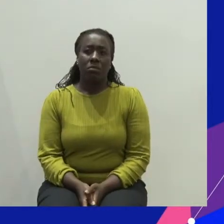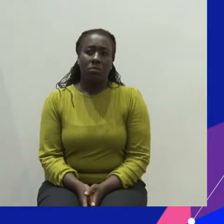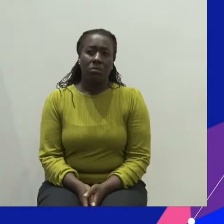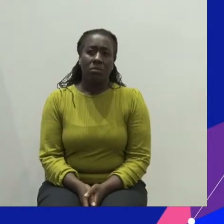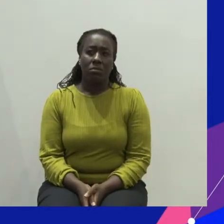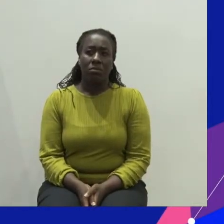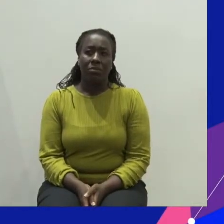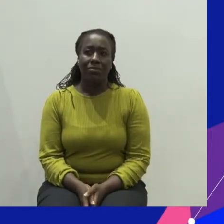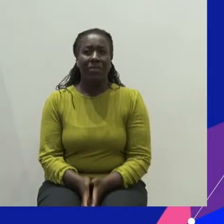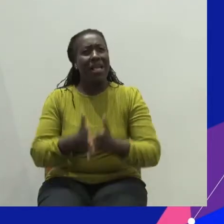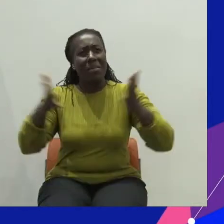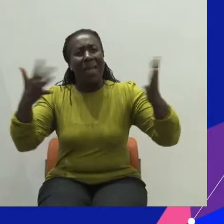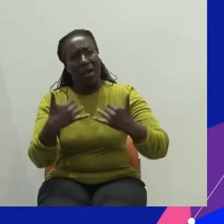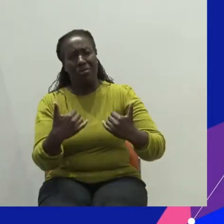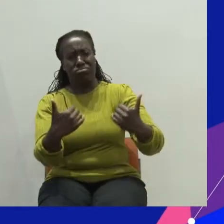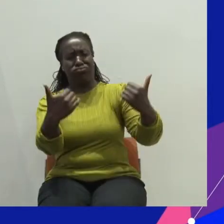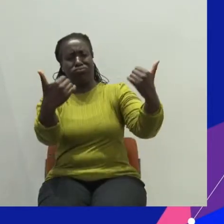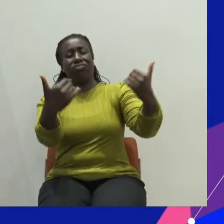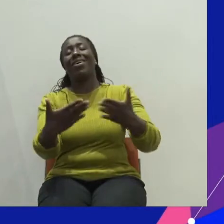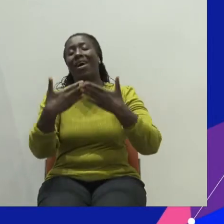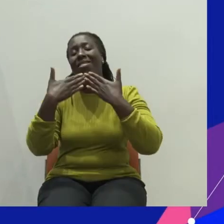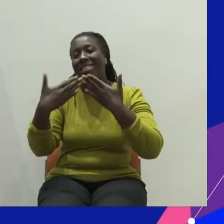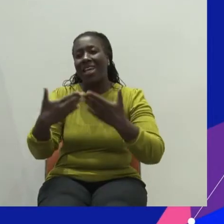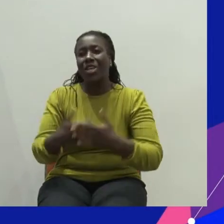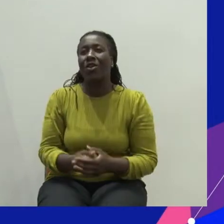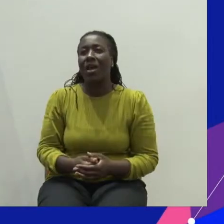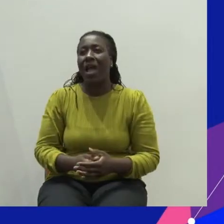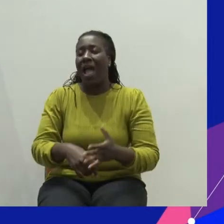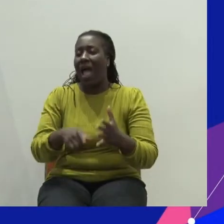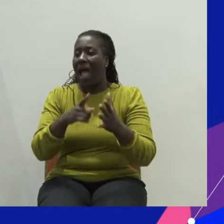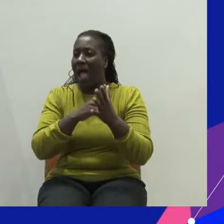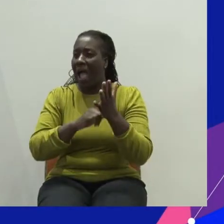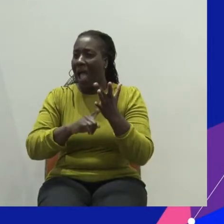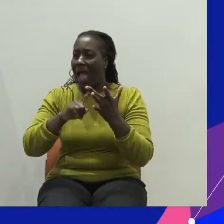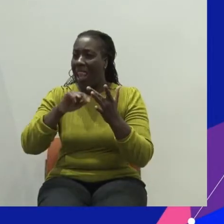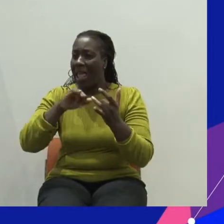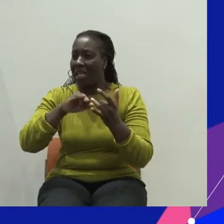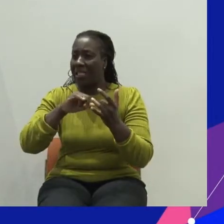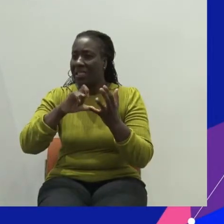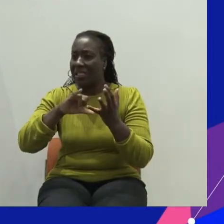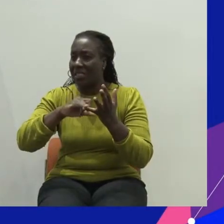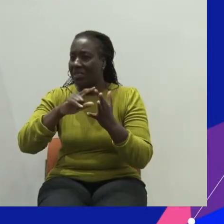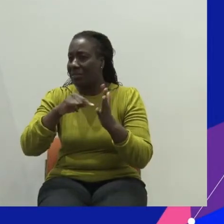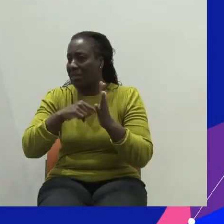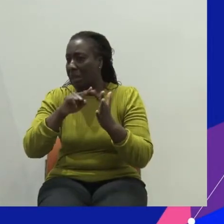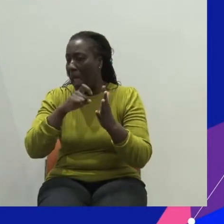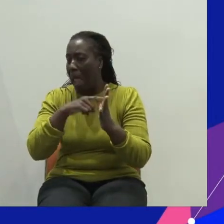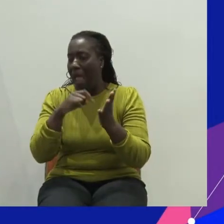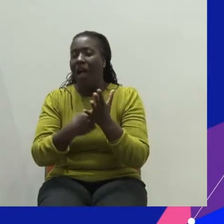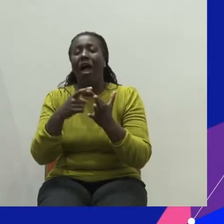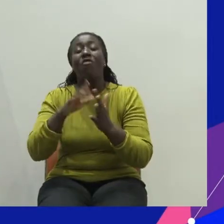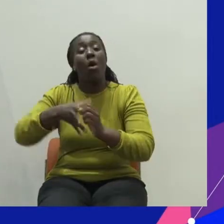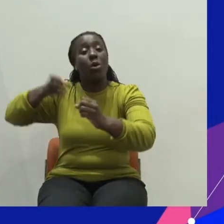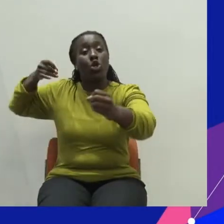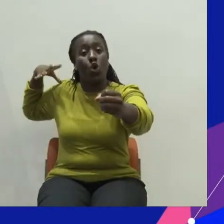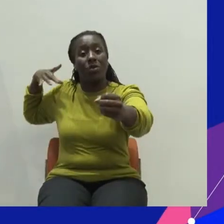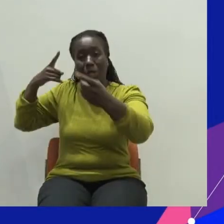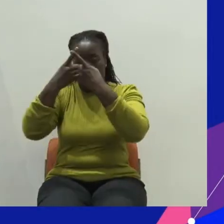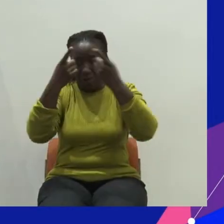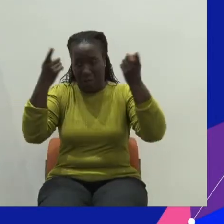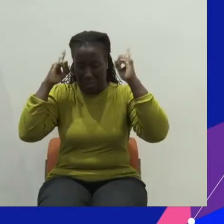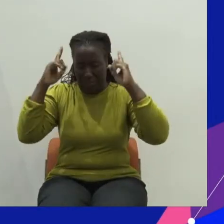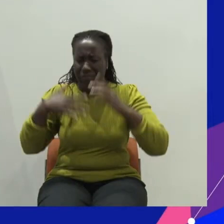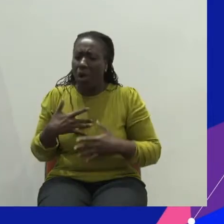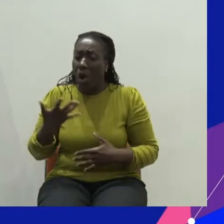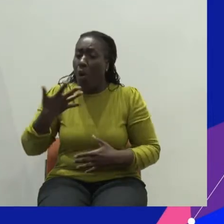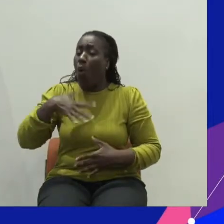It's a big auditorium. Thank you. Ellis O'Neill, University of Nottingham. It's fascinating talk, and I think we're all probably